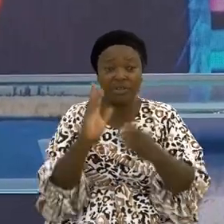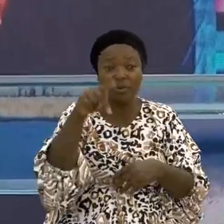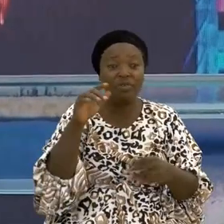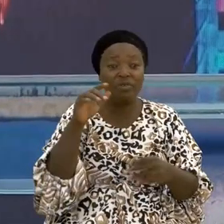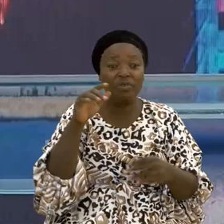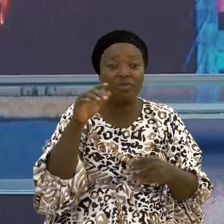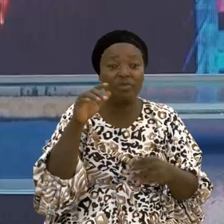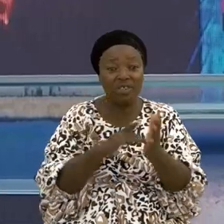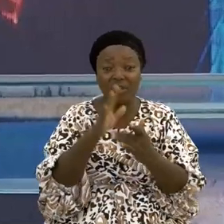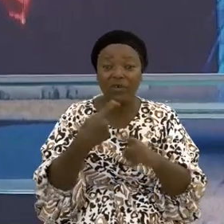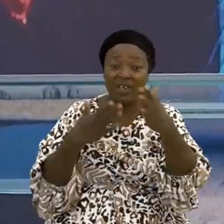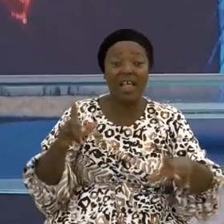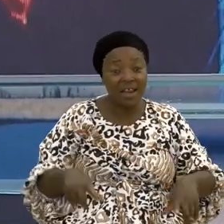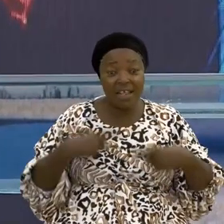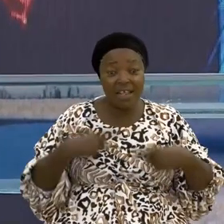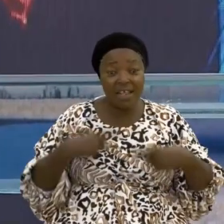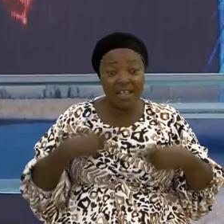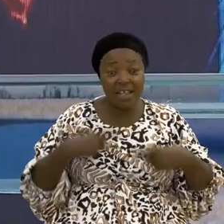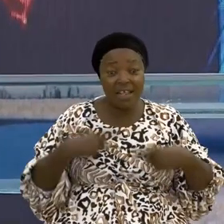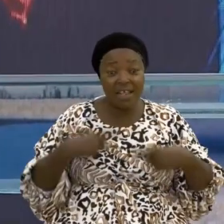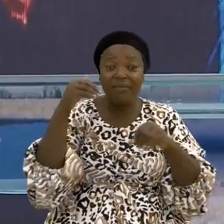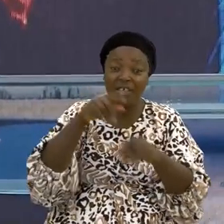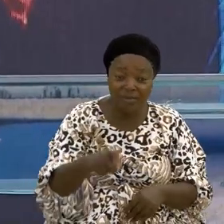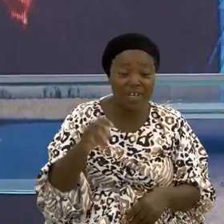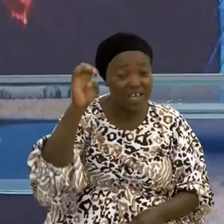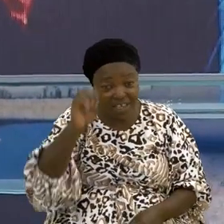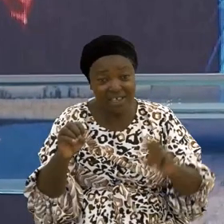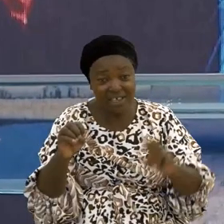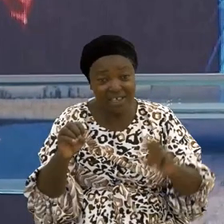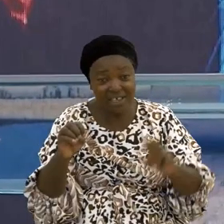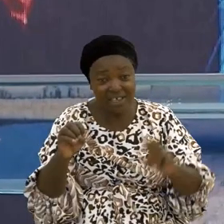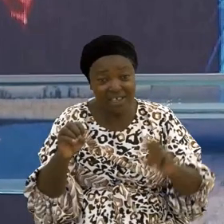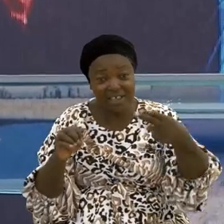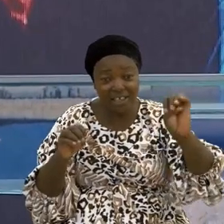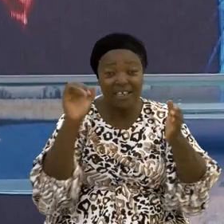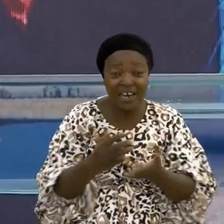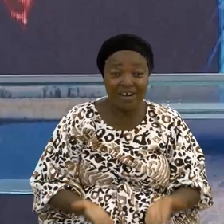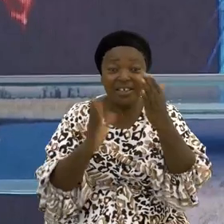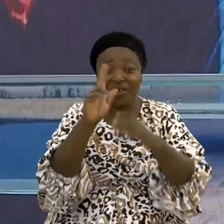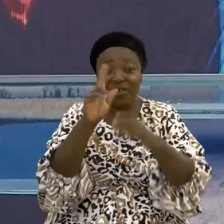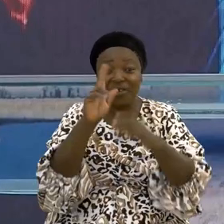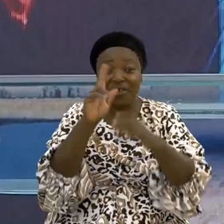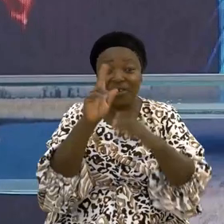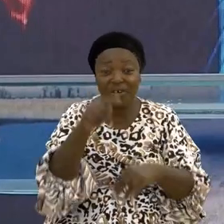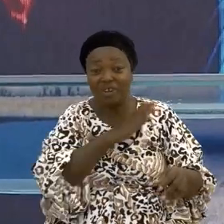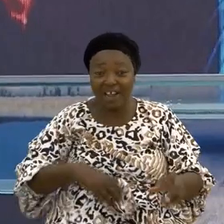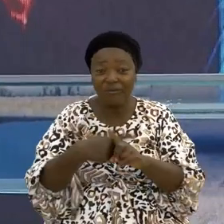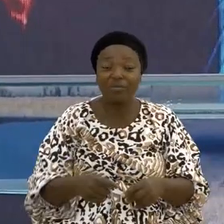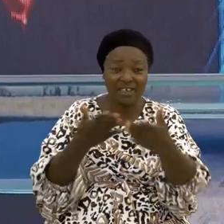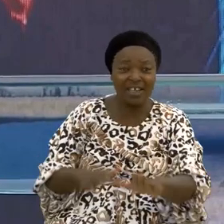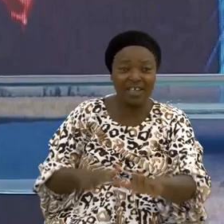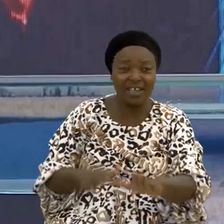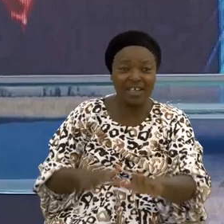the dead, dwell in you, he that raised up Christ from the dead